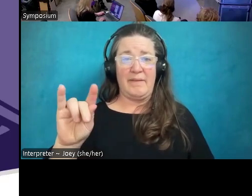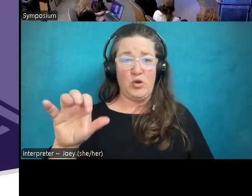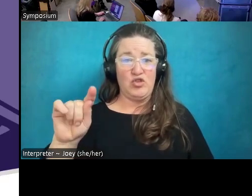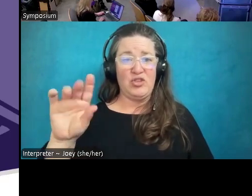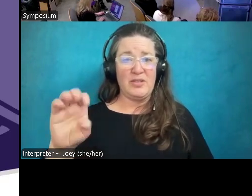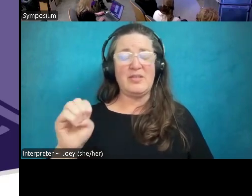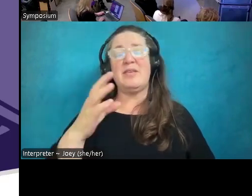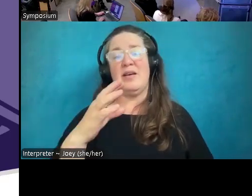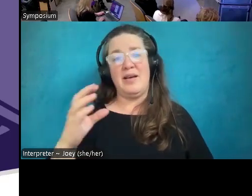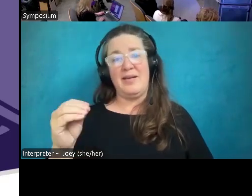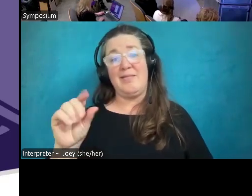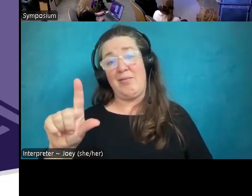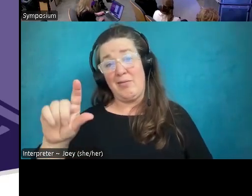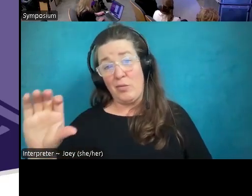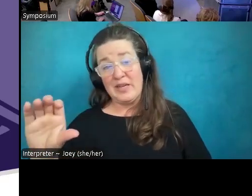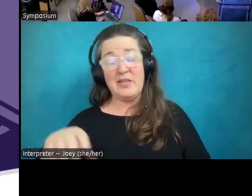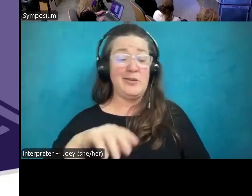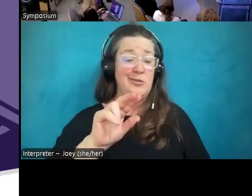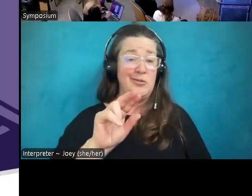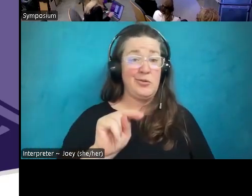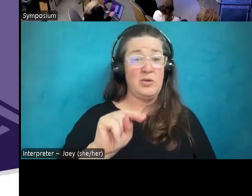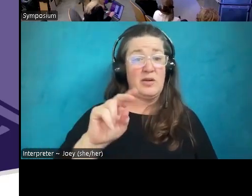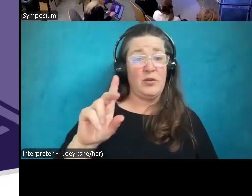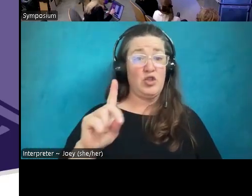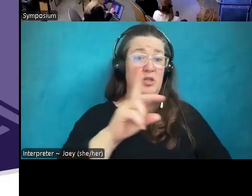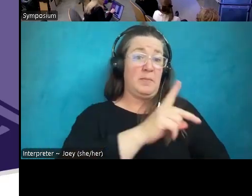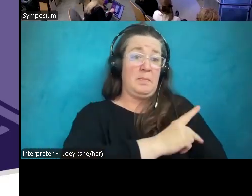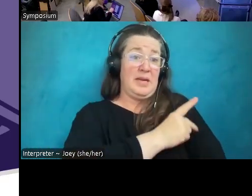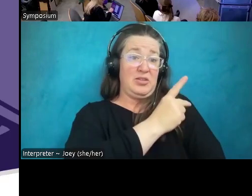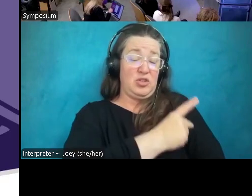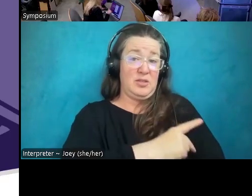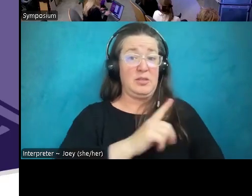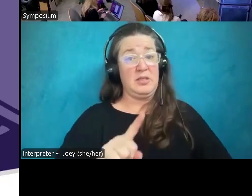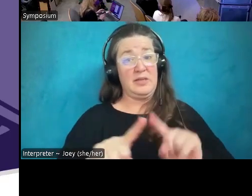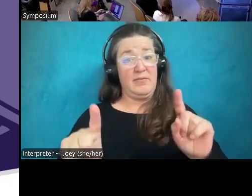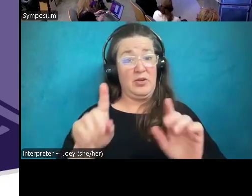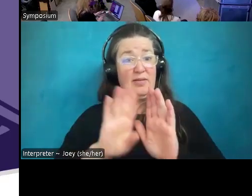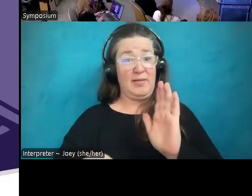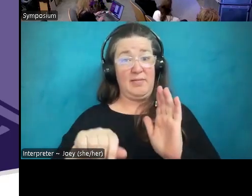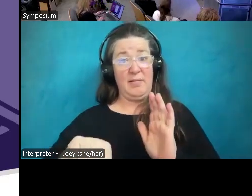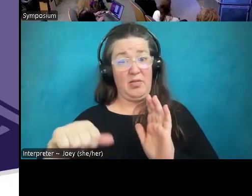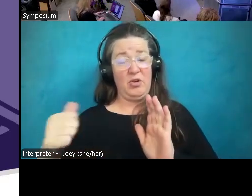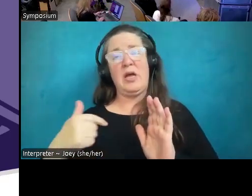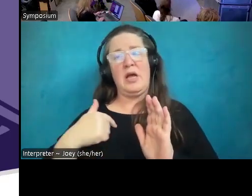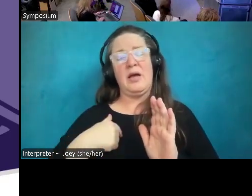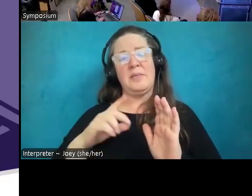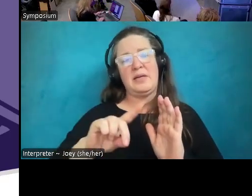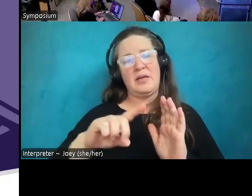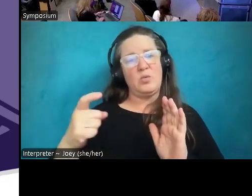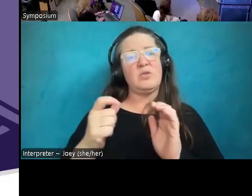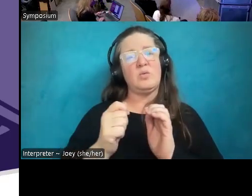any particular way? I say this as someone who is diagnosed autistic and with